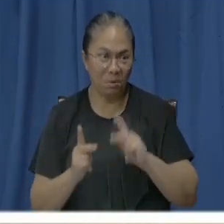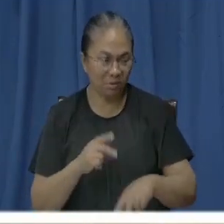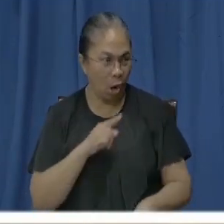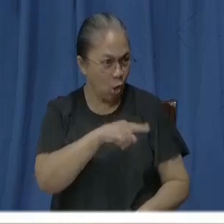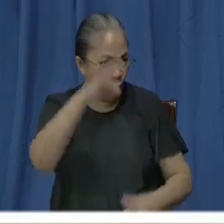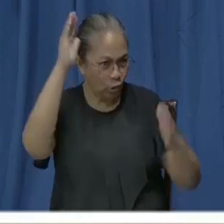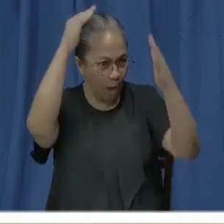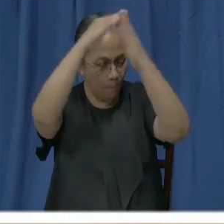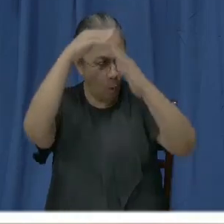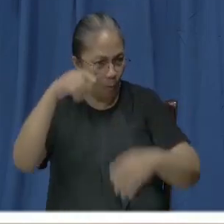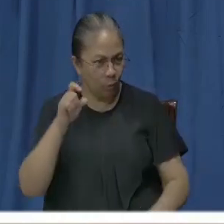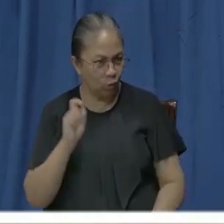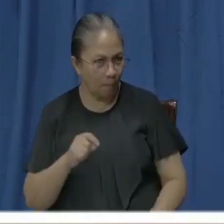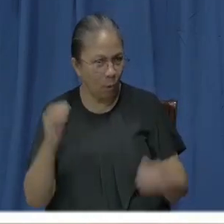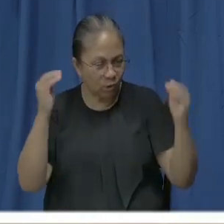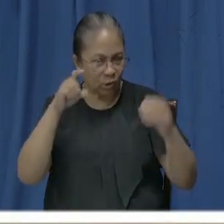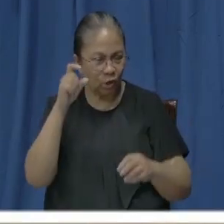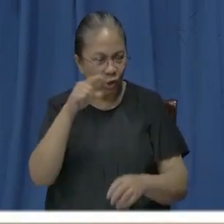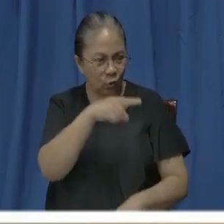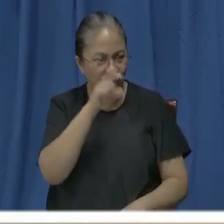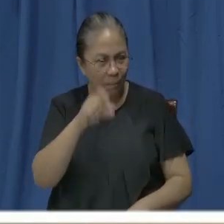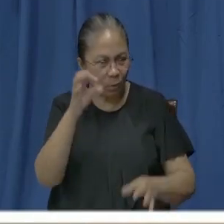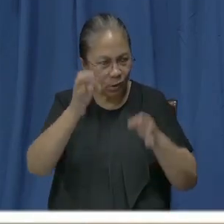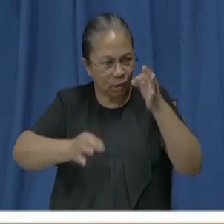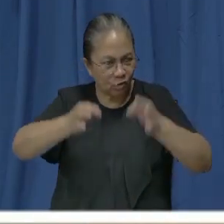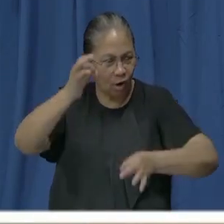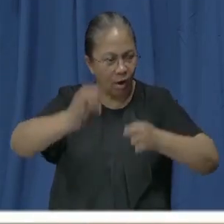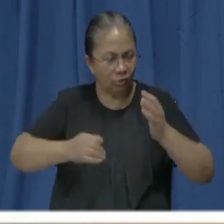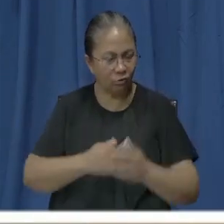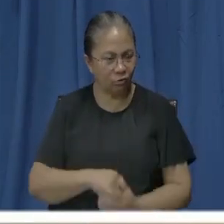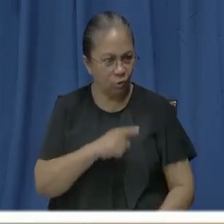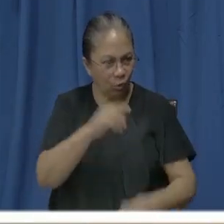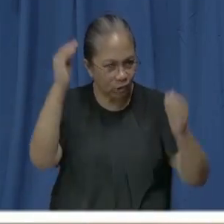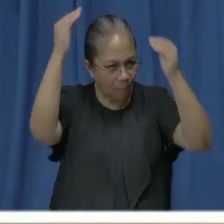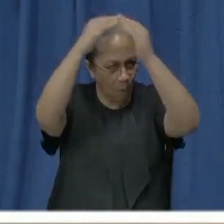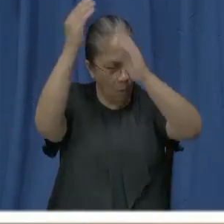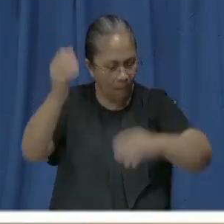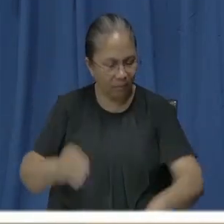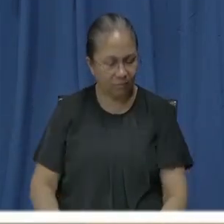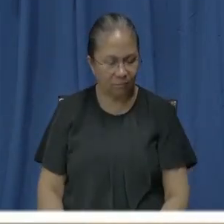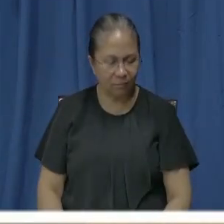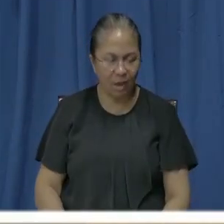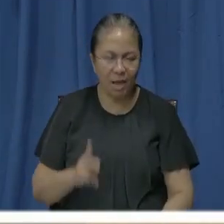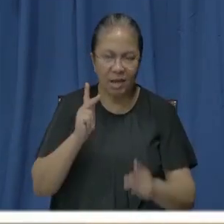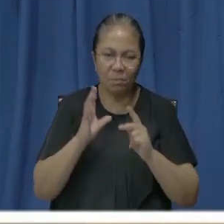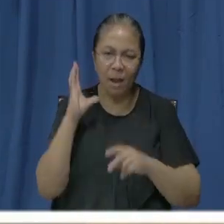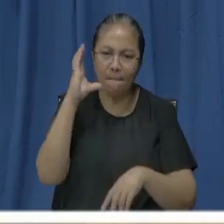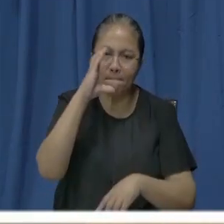Pope, you're supposed to judge." And they missed the message.